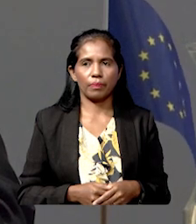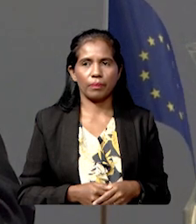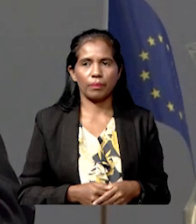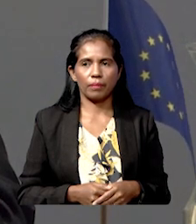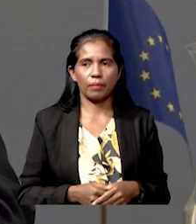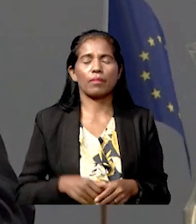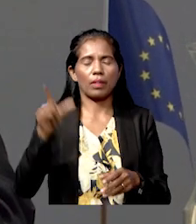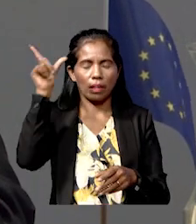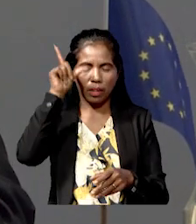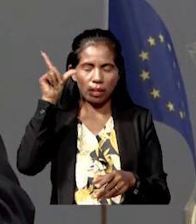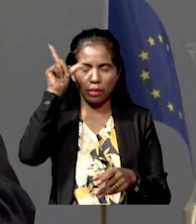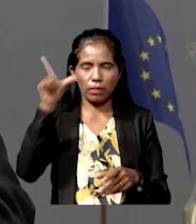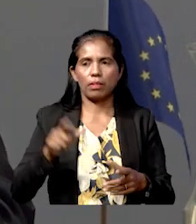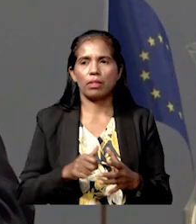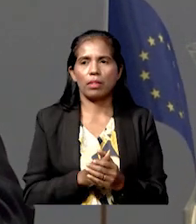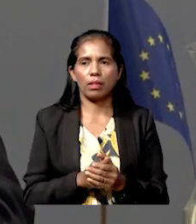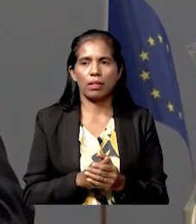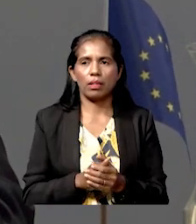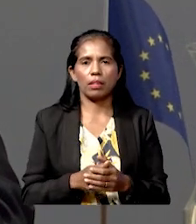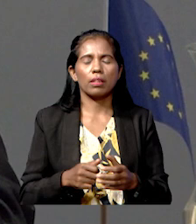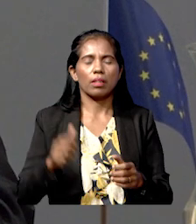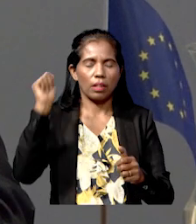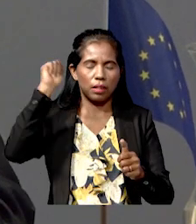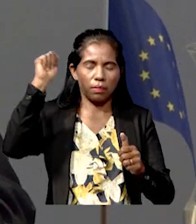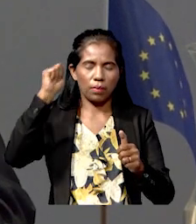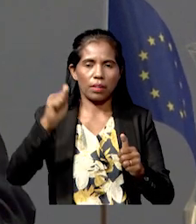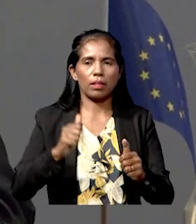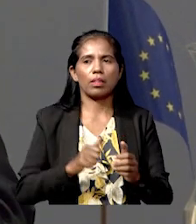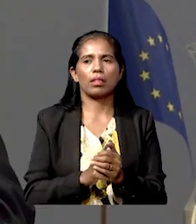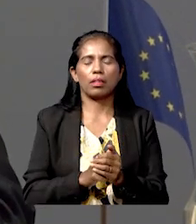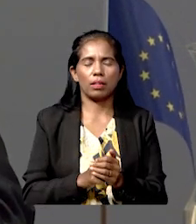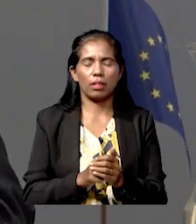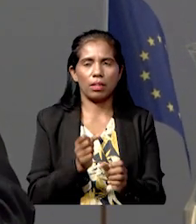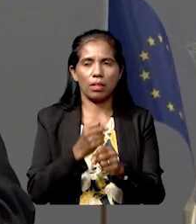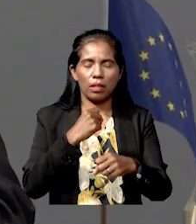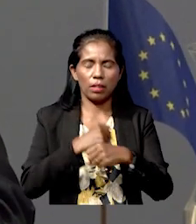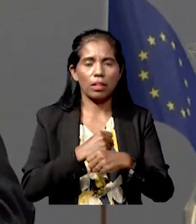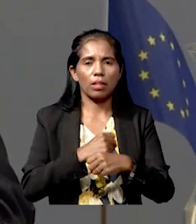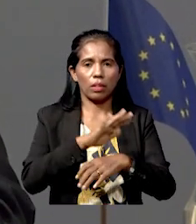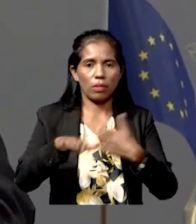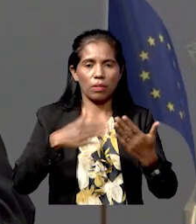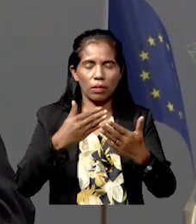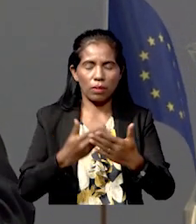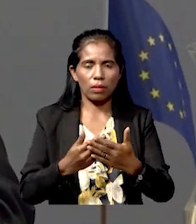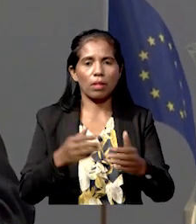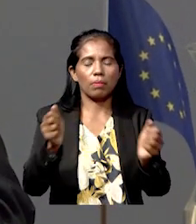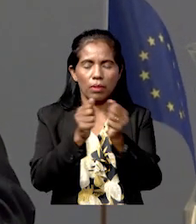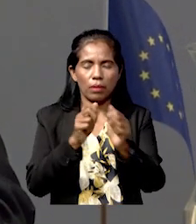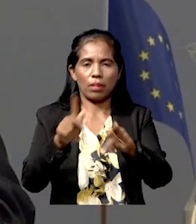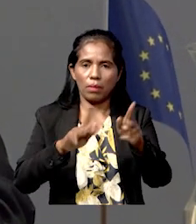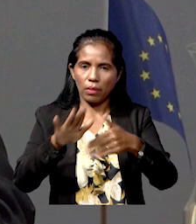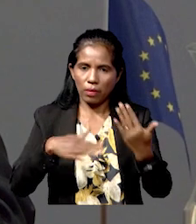Francisco Guterres Luolo built his campaign around the issue of government unity